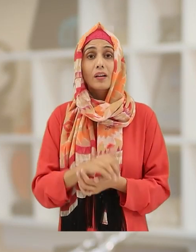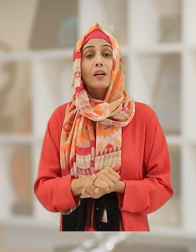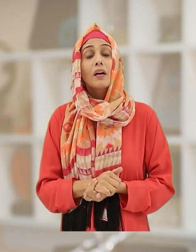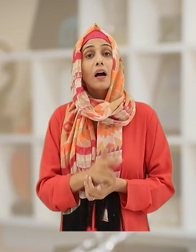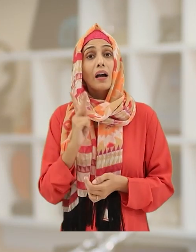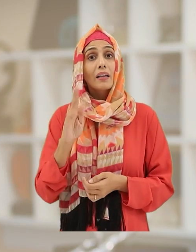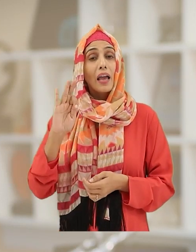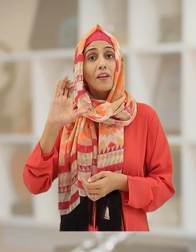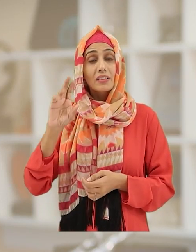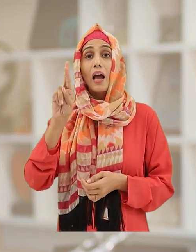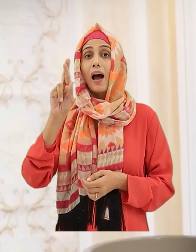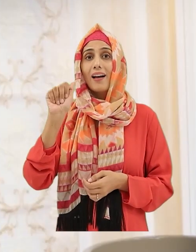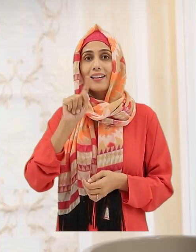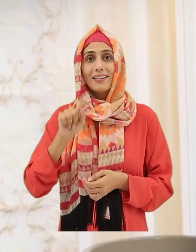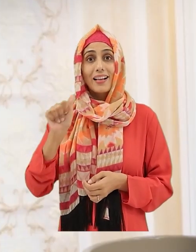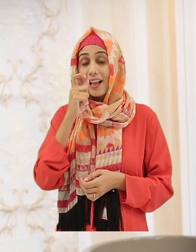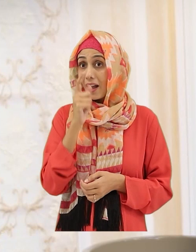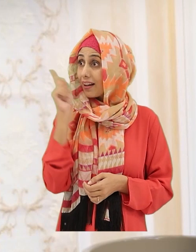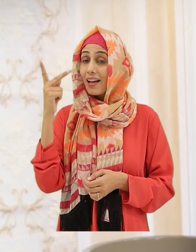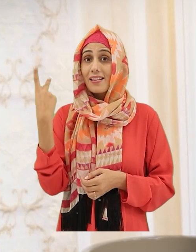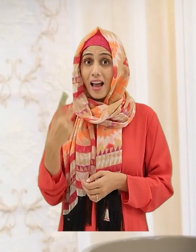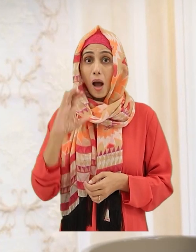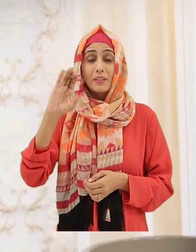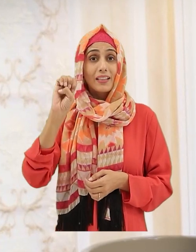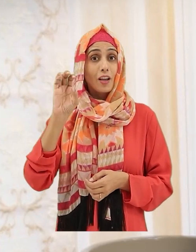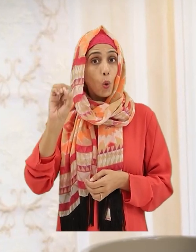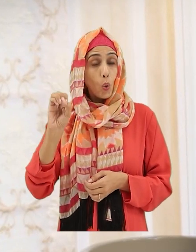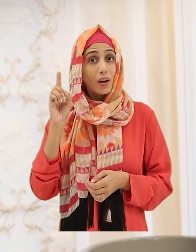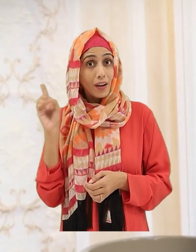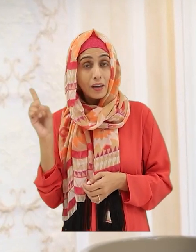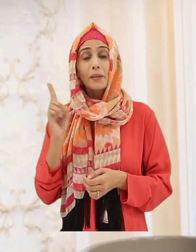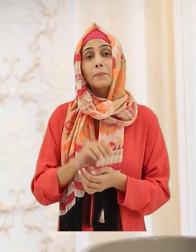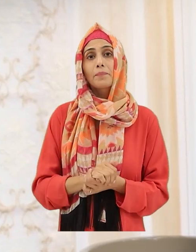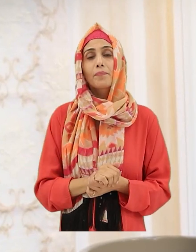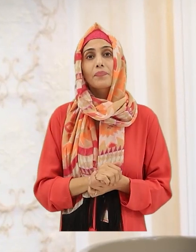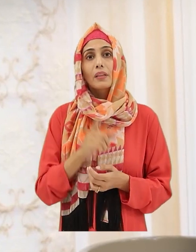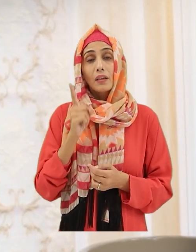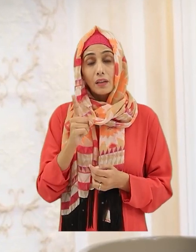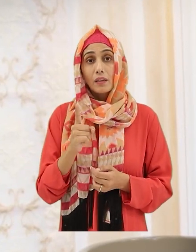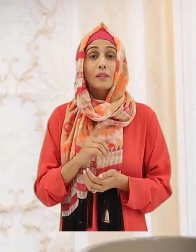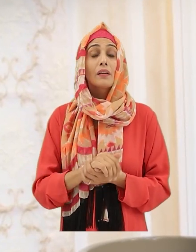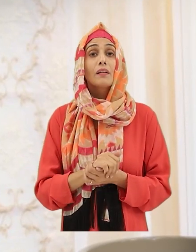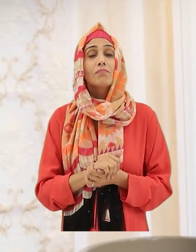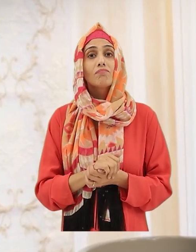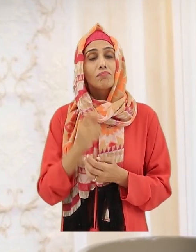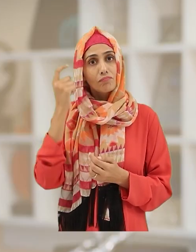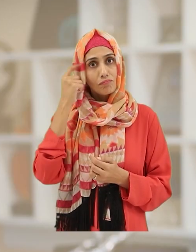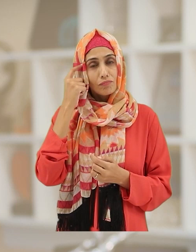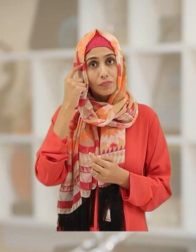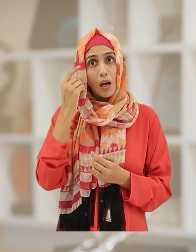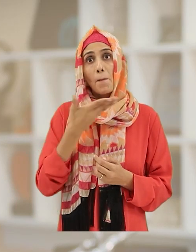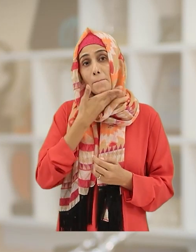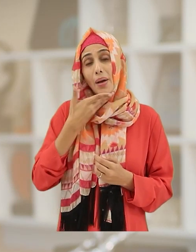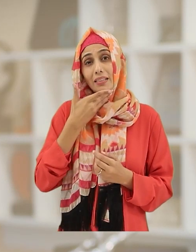Credit to KFC, Raza Pirbai, who is their CEO, he had the vision to be